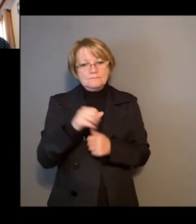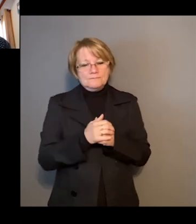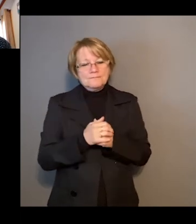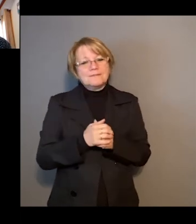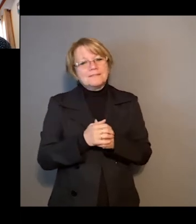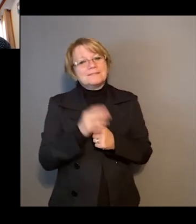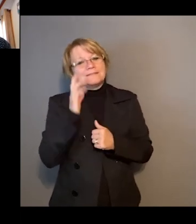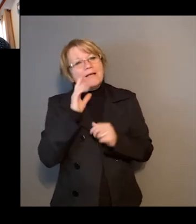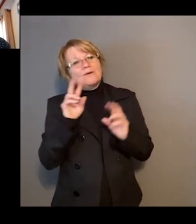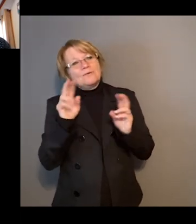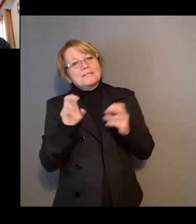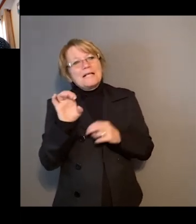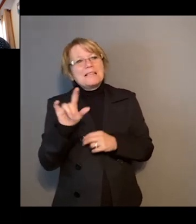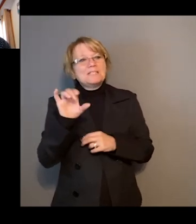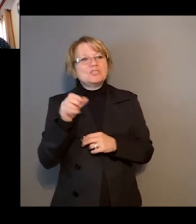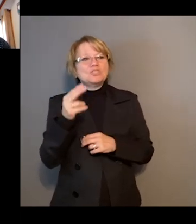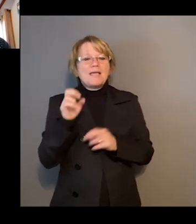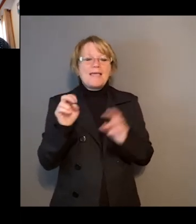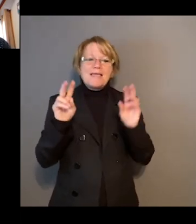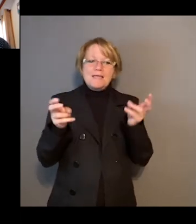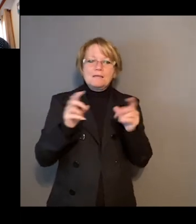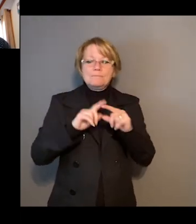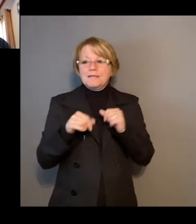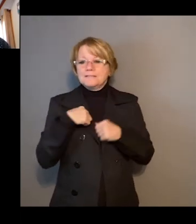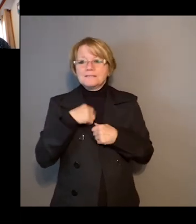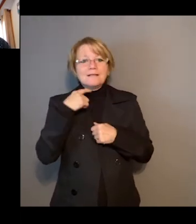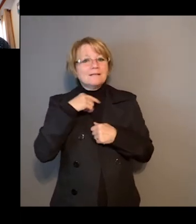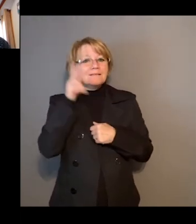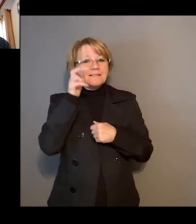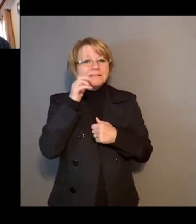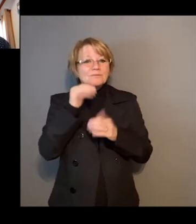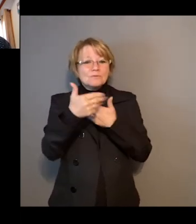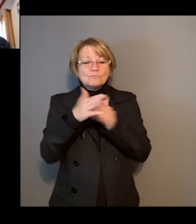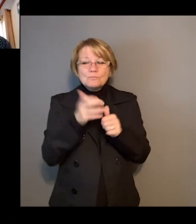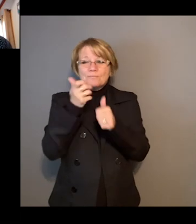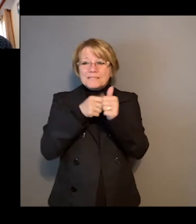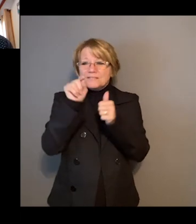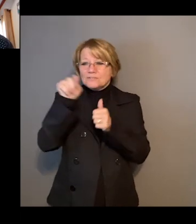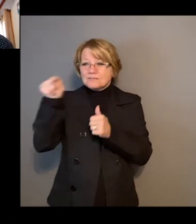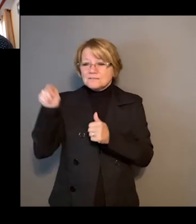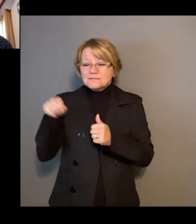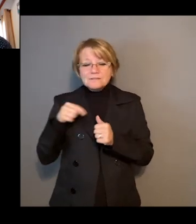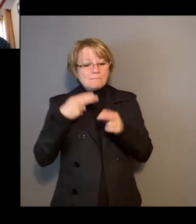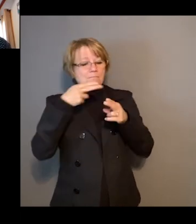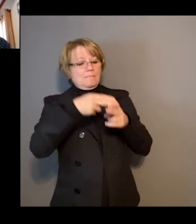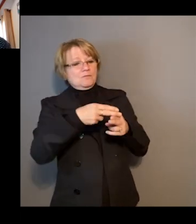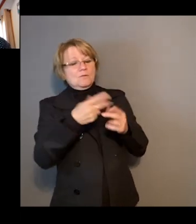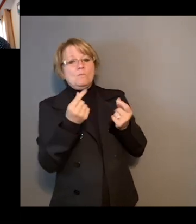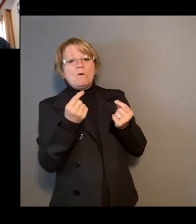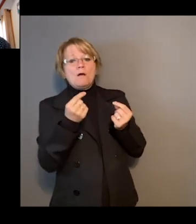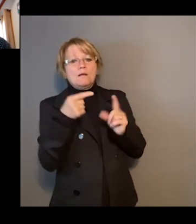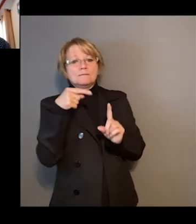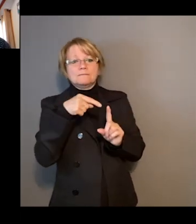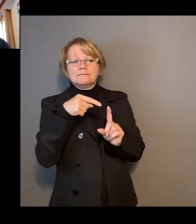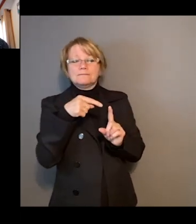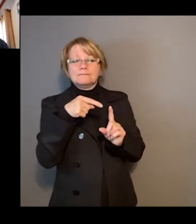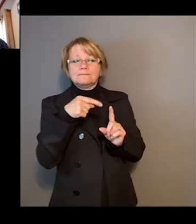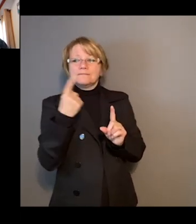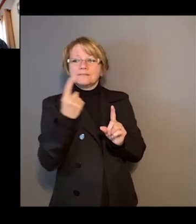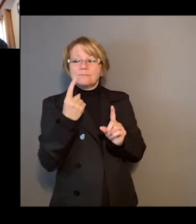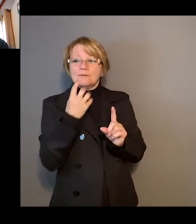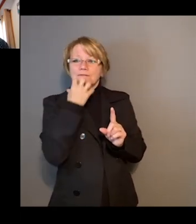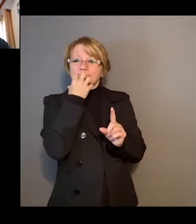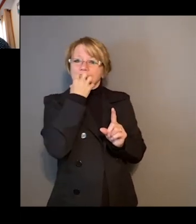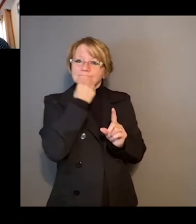right? Telly, Zach, John, Clayton, they all mentioned someone either feeling like someone cared or feeling